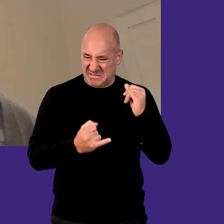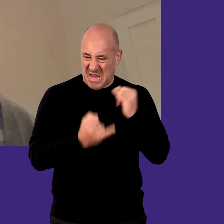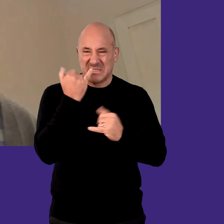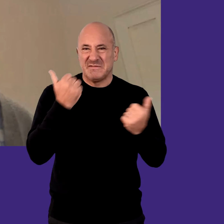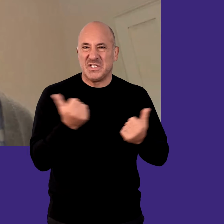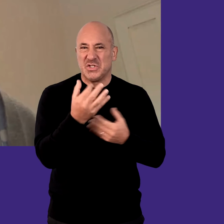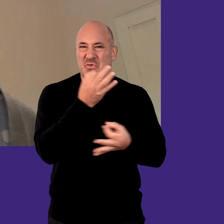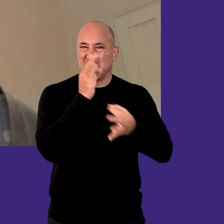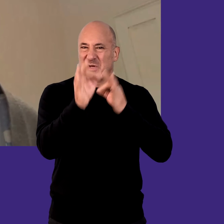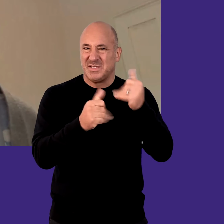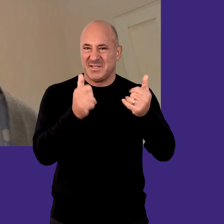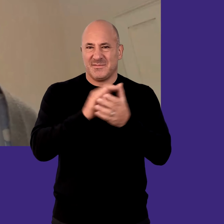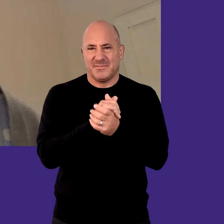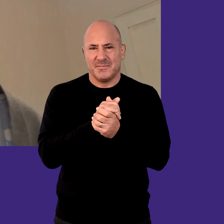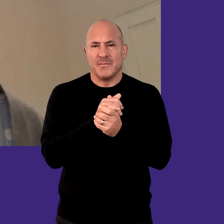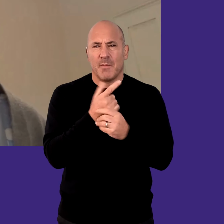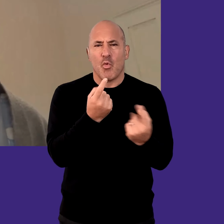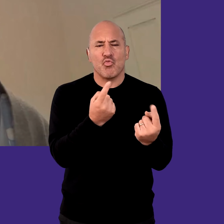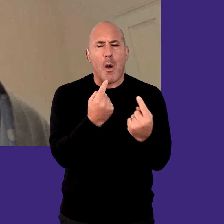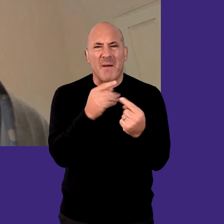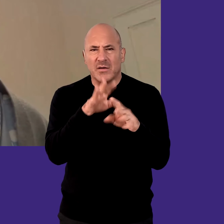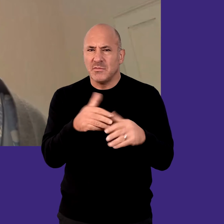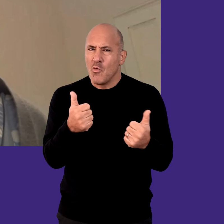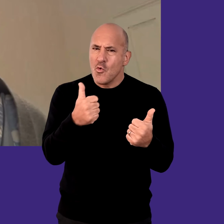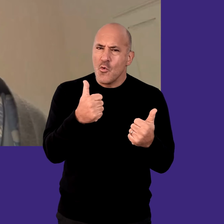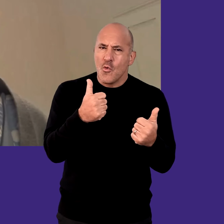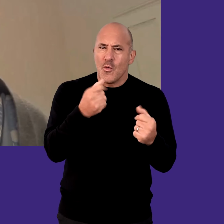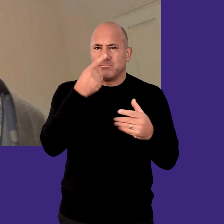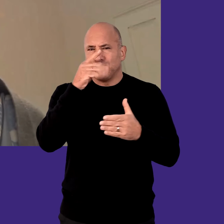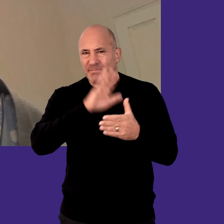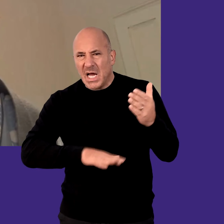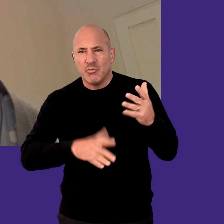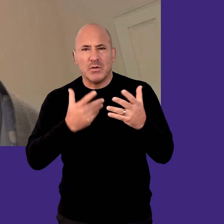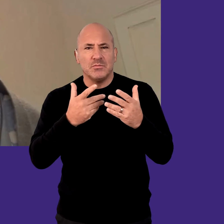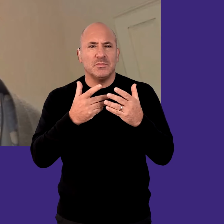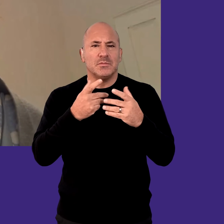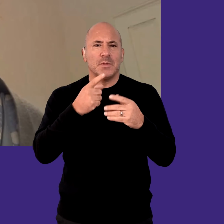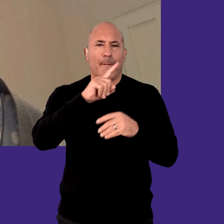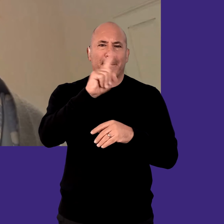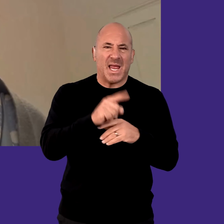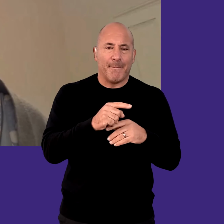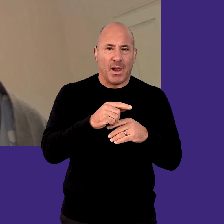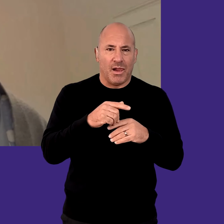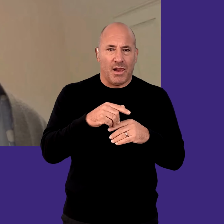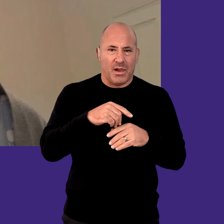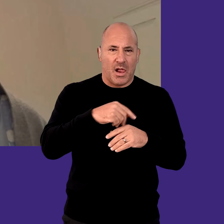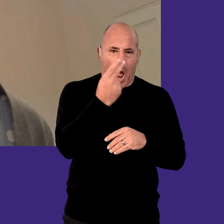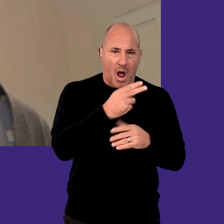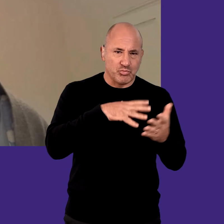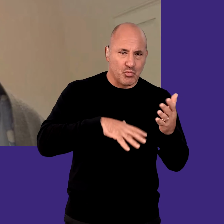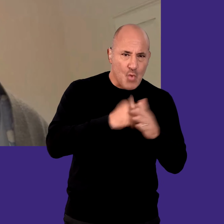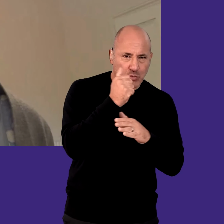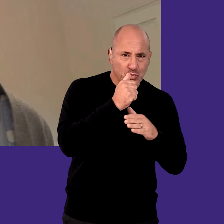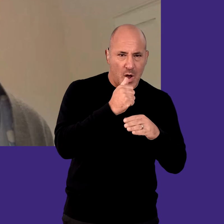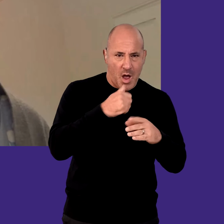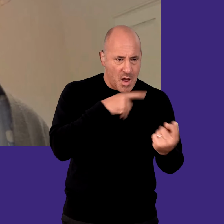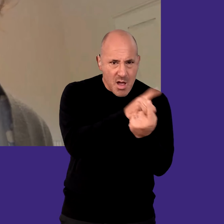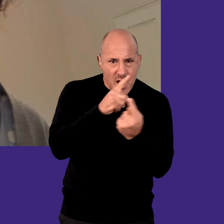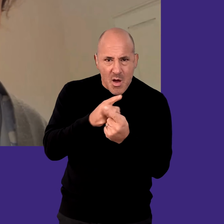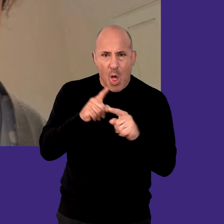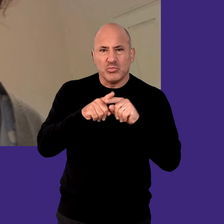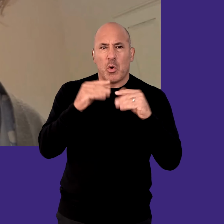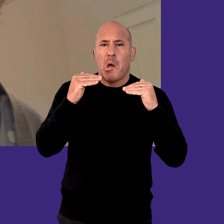was the last of our questions in the chat. We had some great comments, though, sometimes about the experience, the contrast between the experience of people